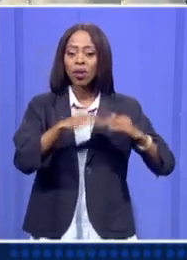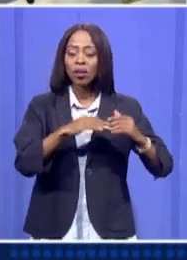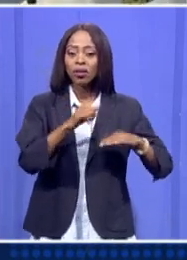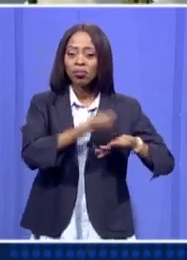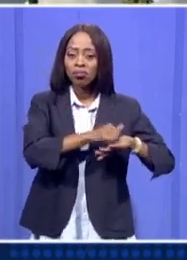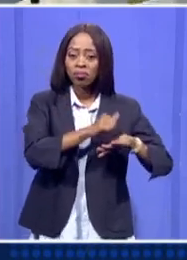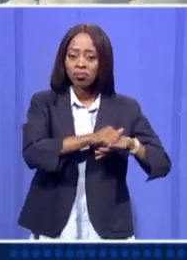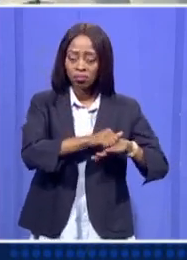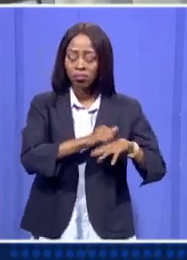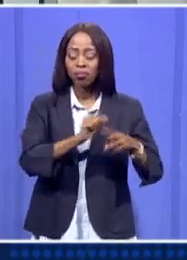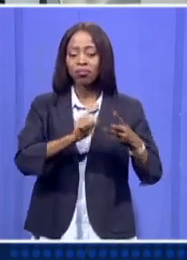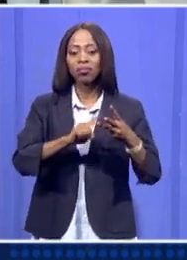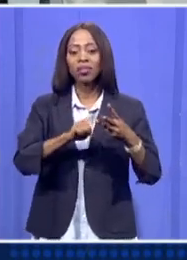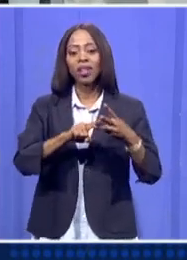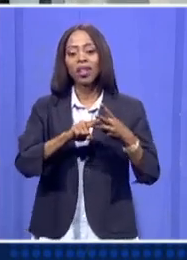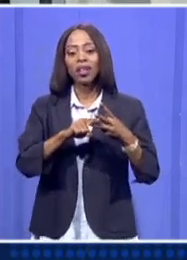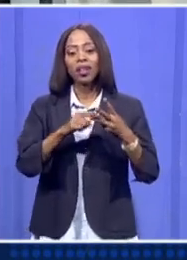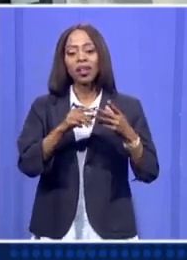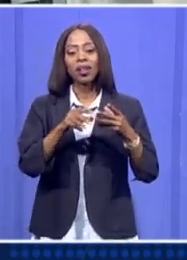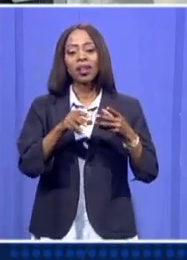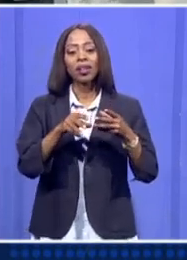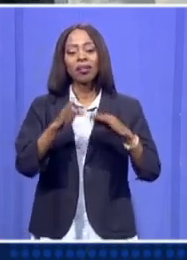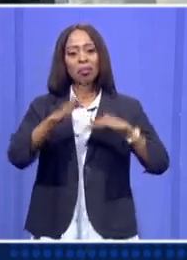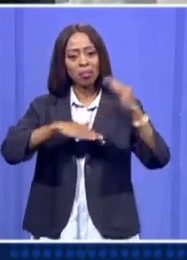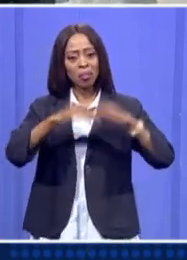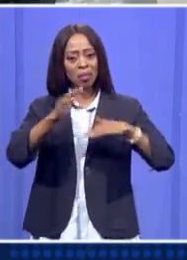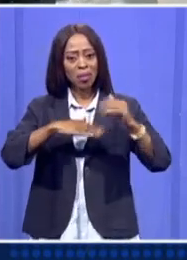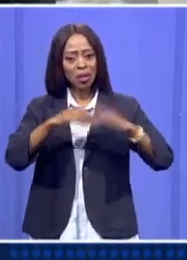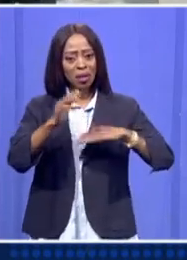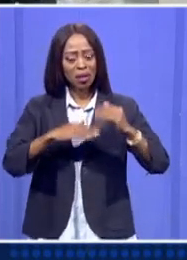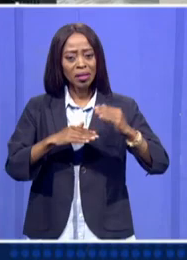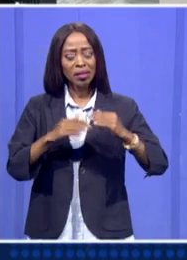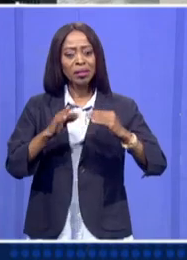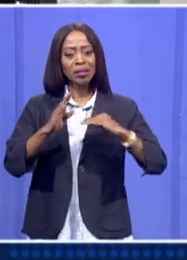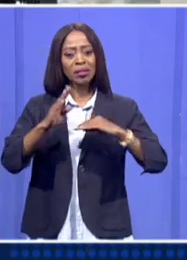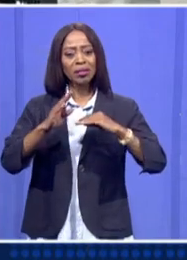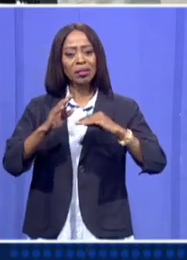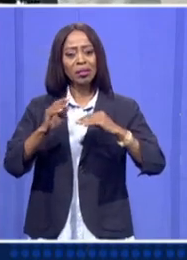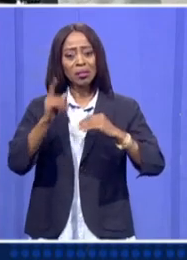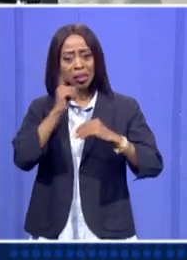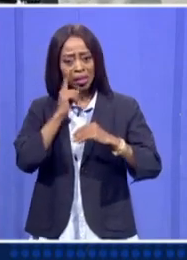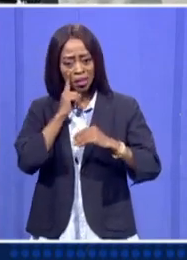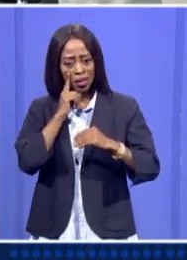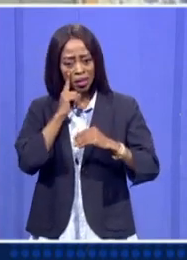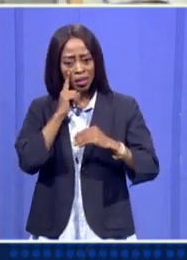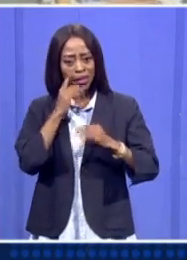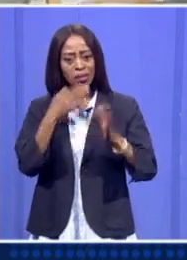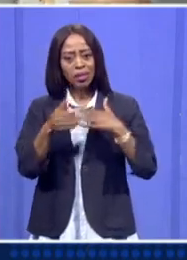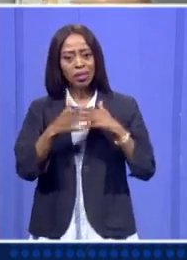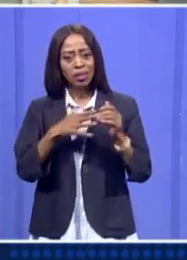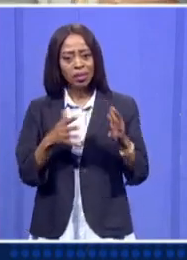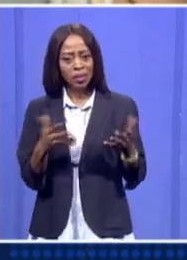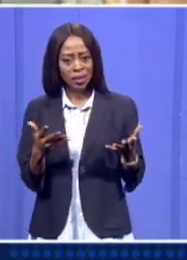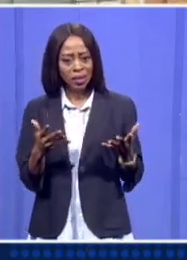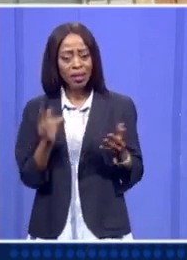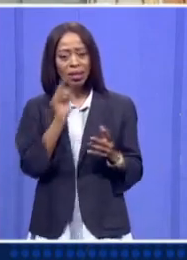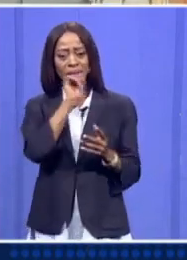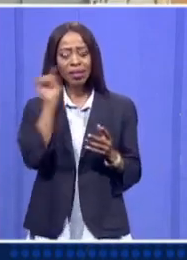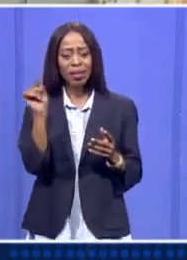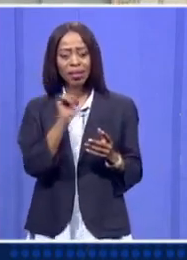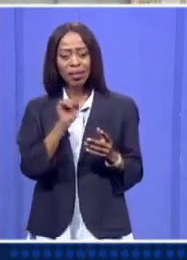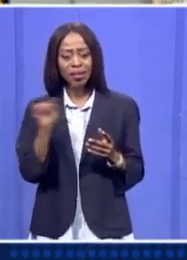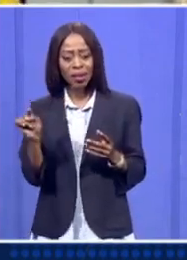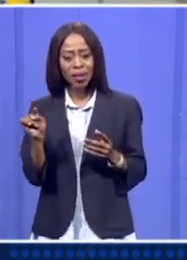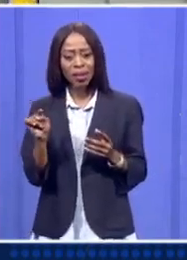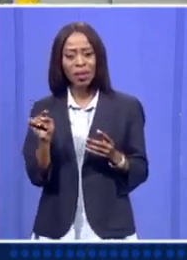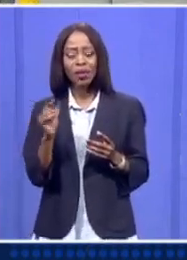context. Let us test the form of the building that has been constructed in any context. Therefore, we have upped our game